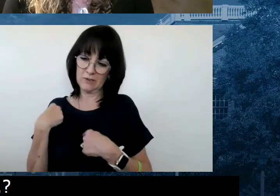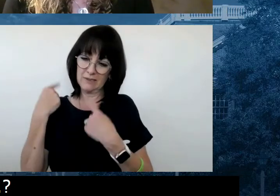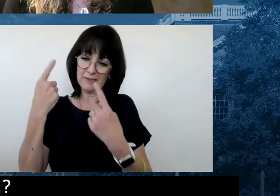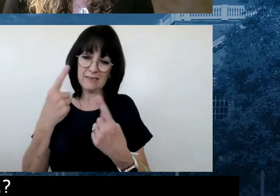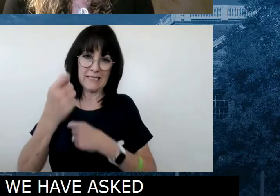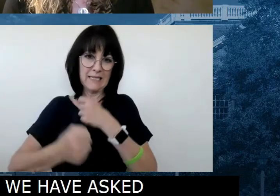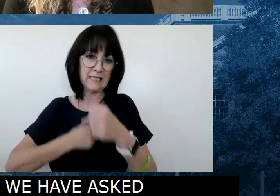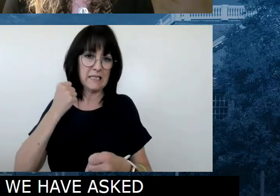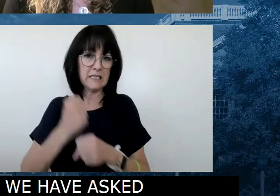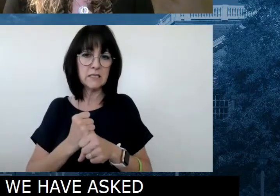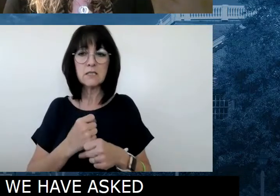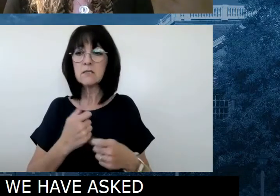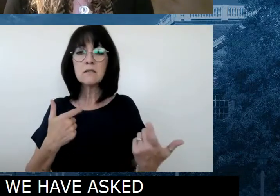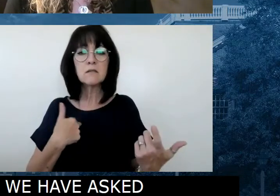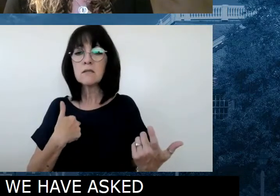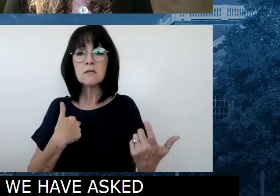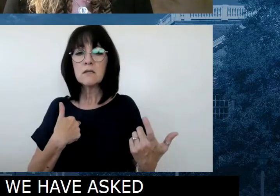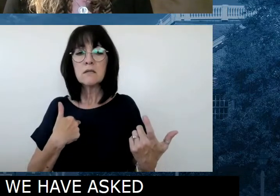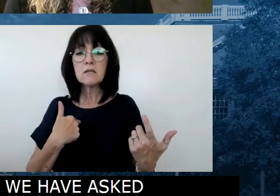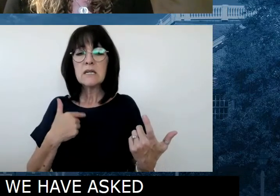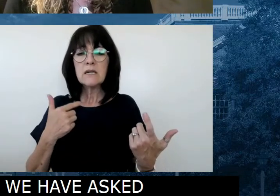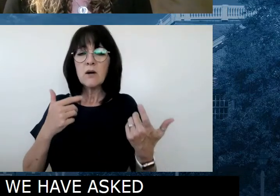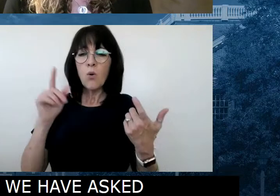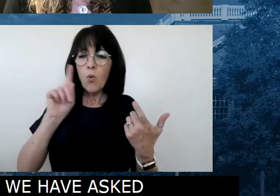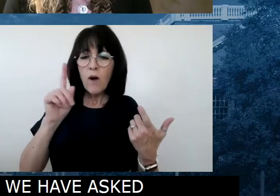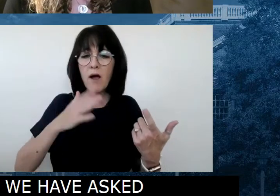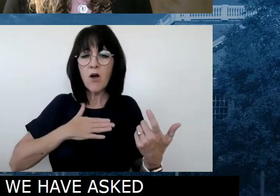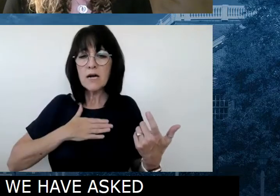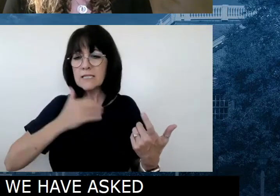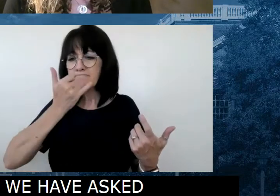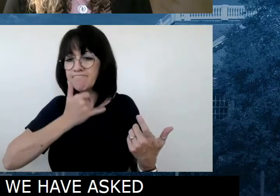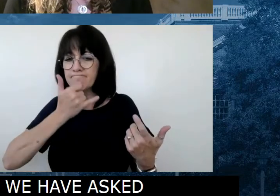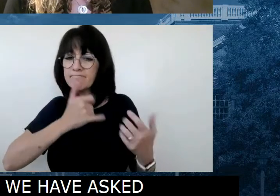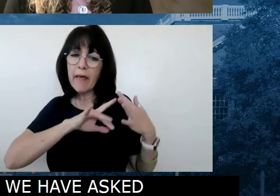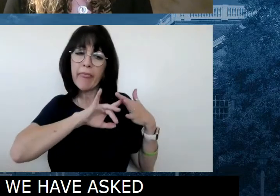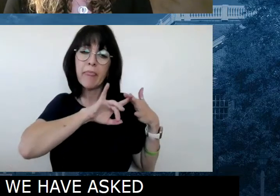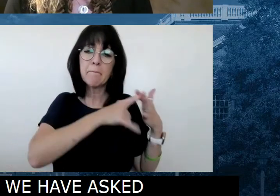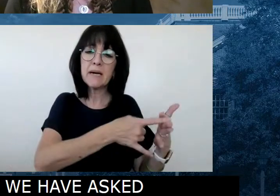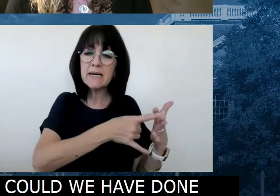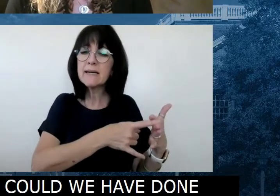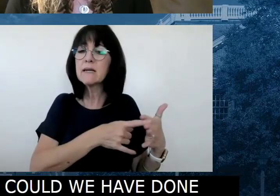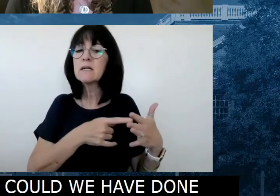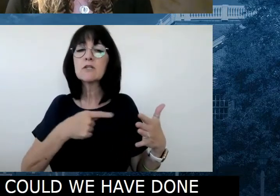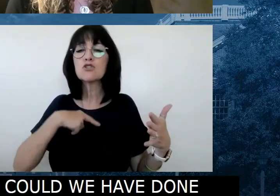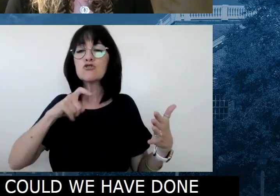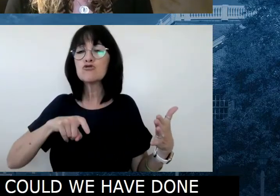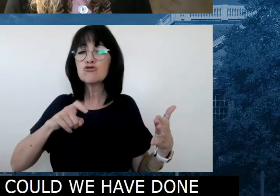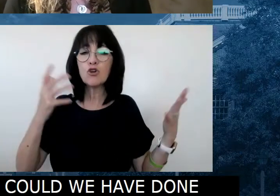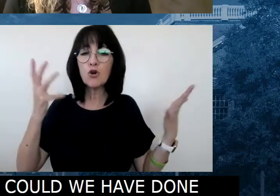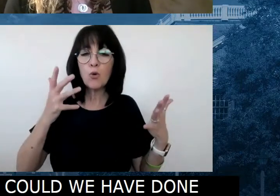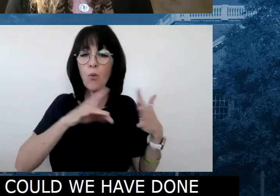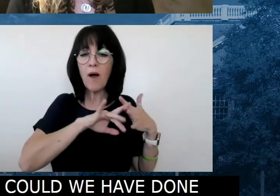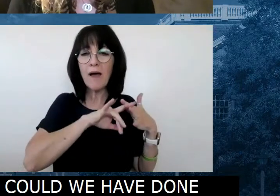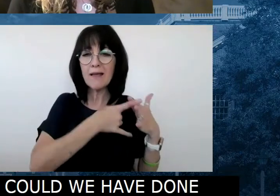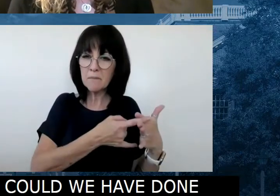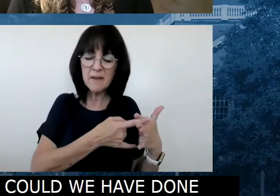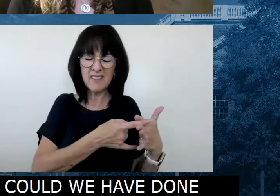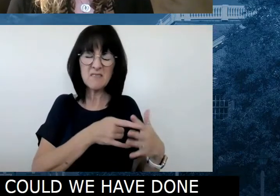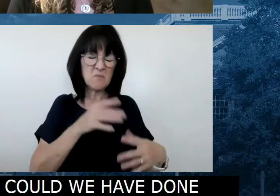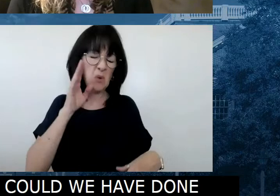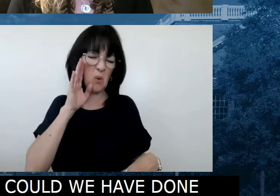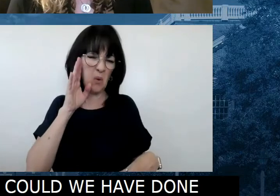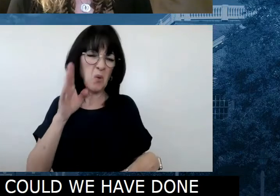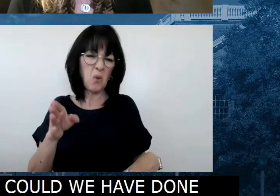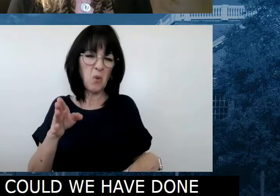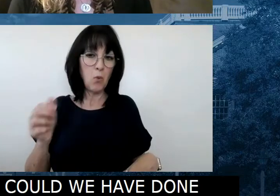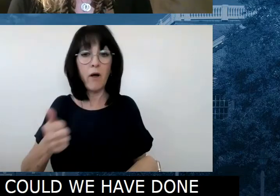better? Could we have done better? And we formally started the statewide after action just about a month ago. It's going to take months to do. We have an outside